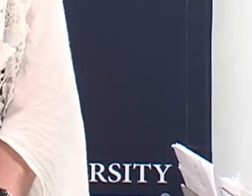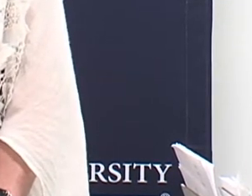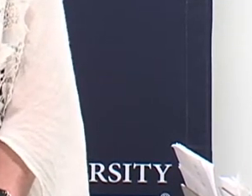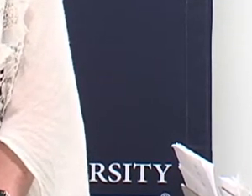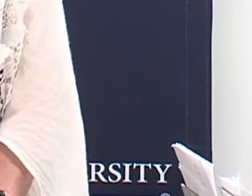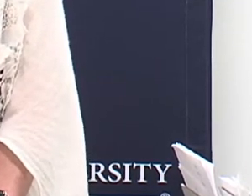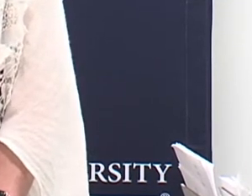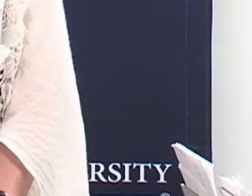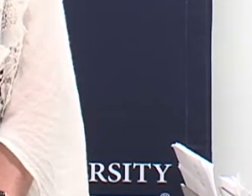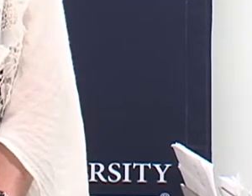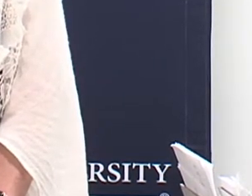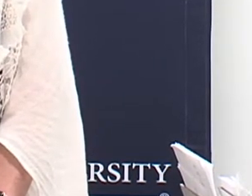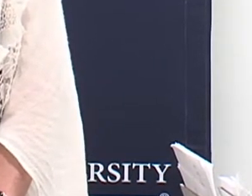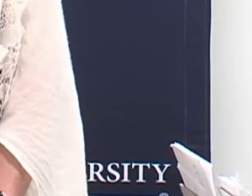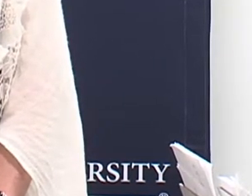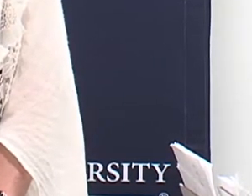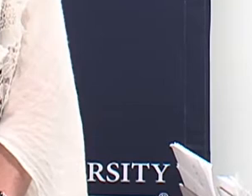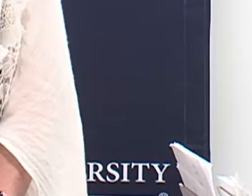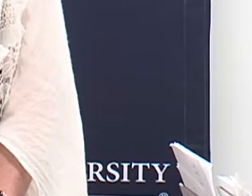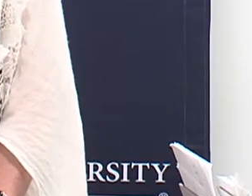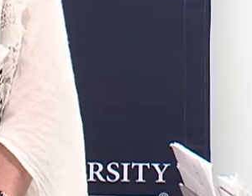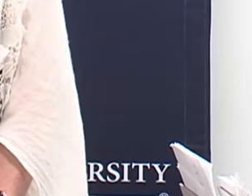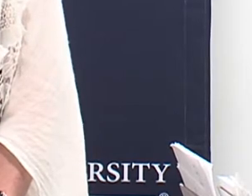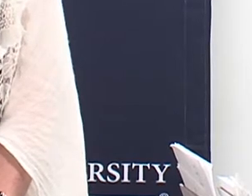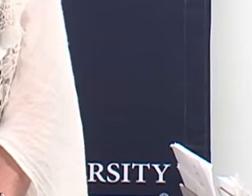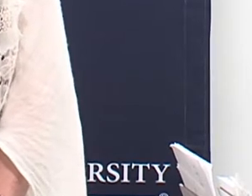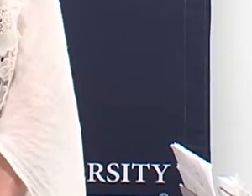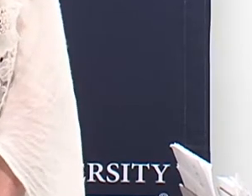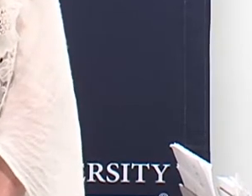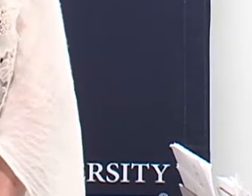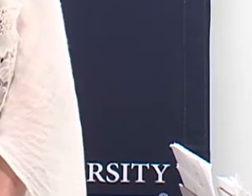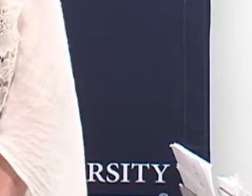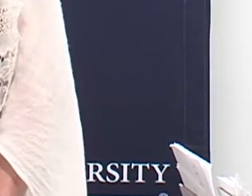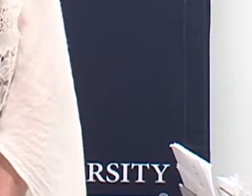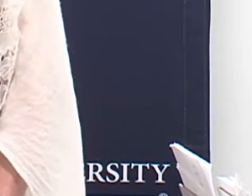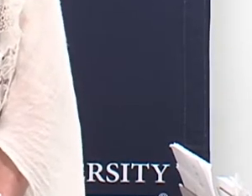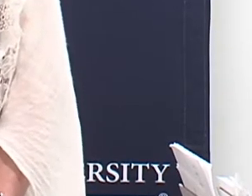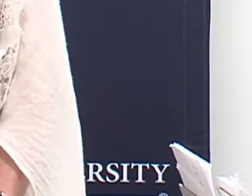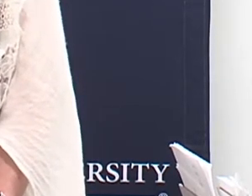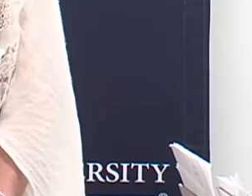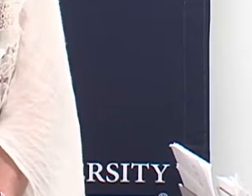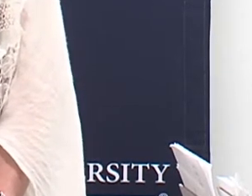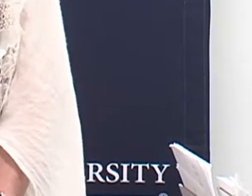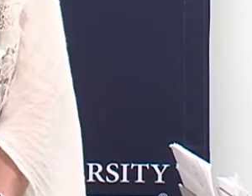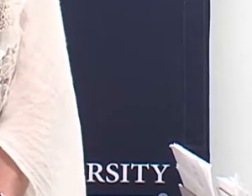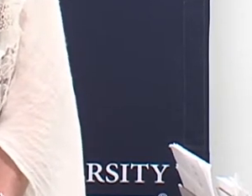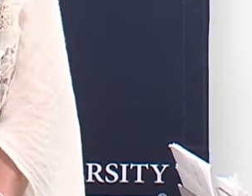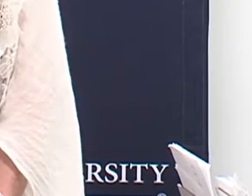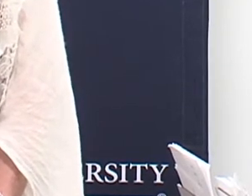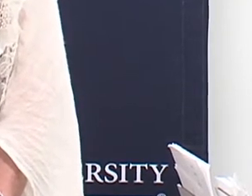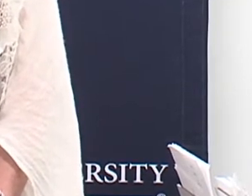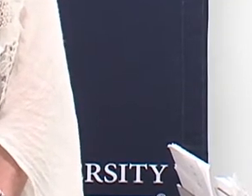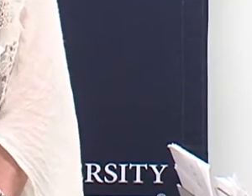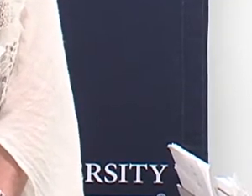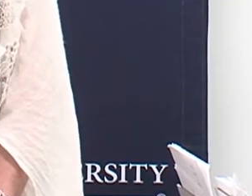your time just for your students to help them be better people and to make such a fabulous impact.